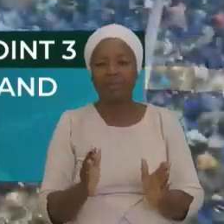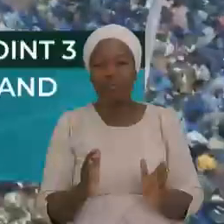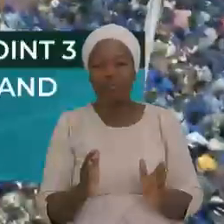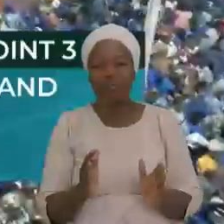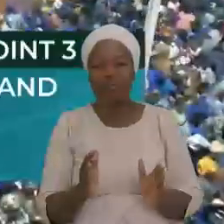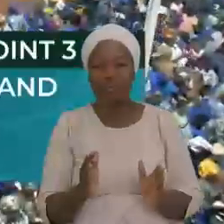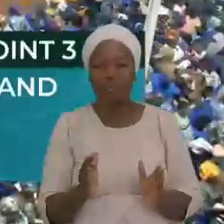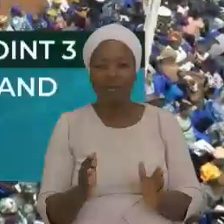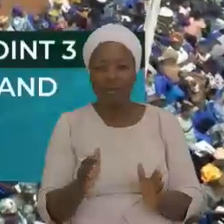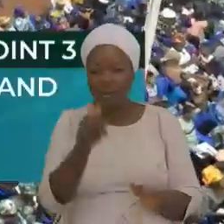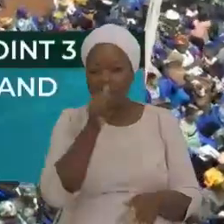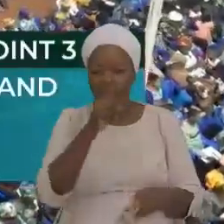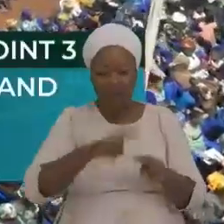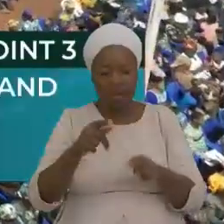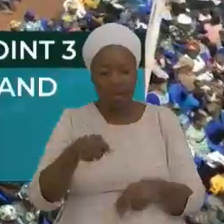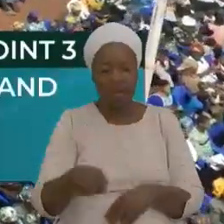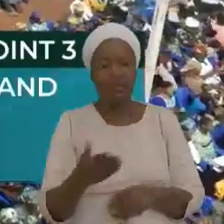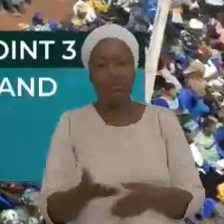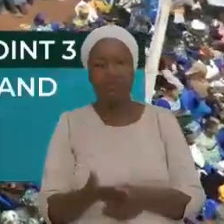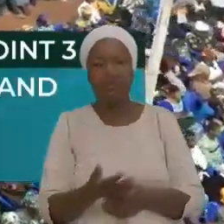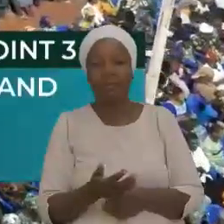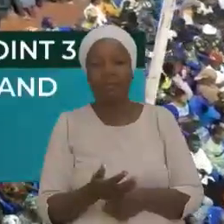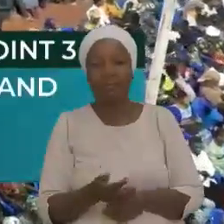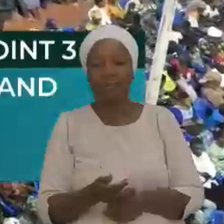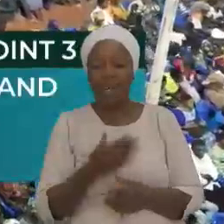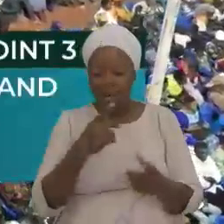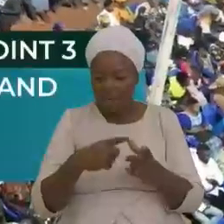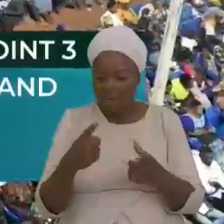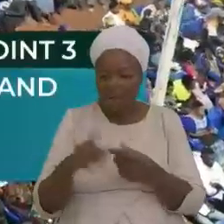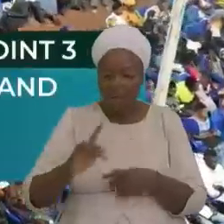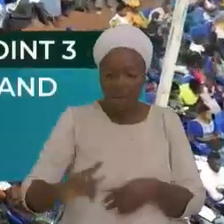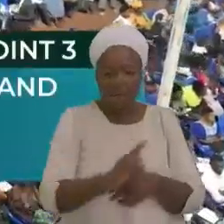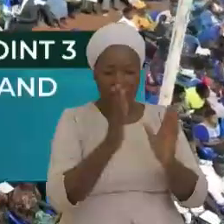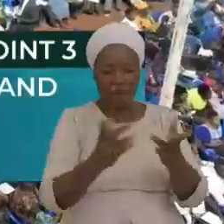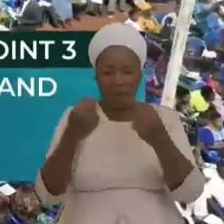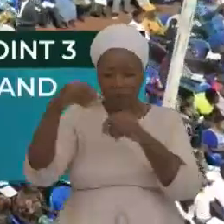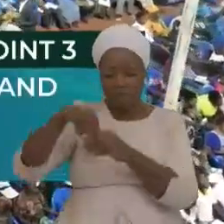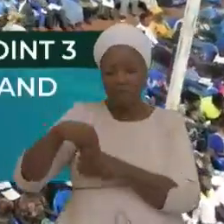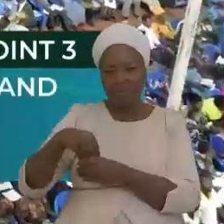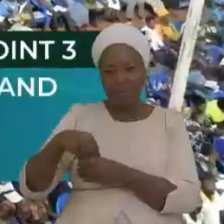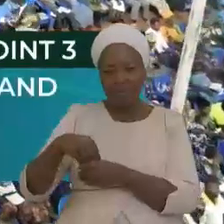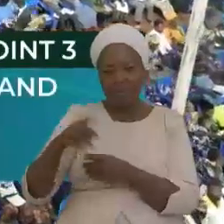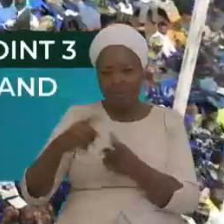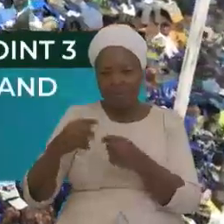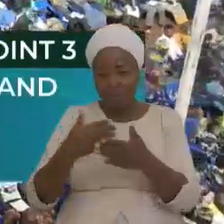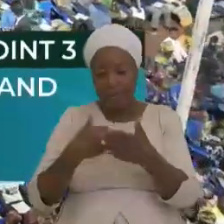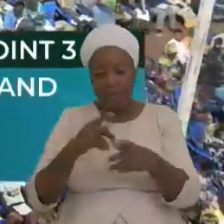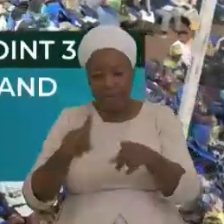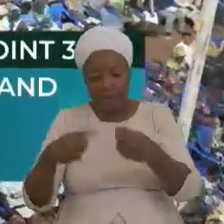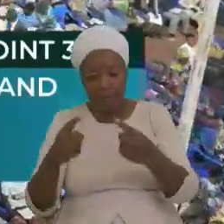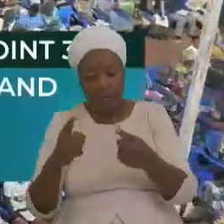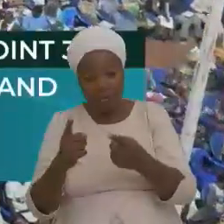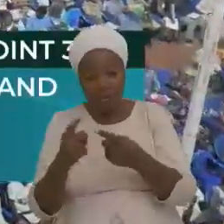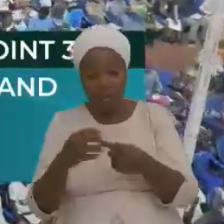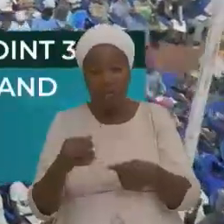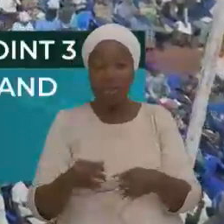I'm sitting down there. And then the pilot comes in. And before he goes to the cockpit, before